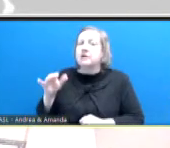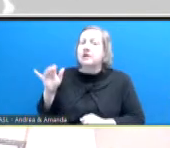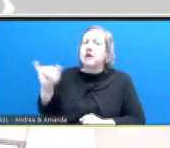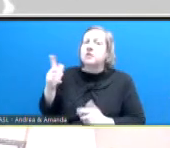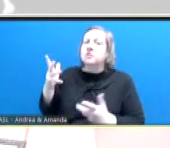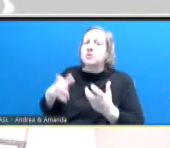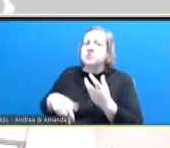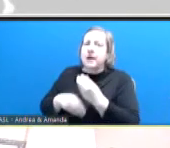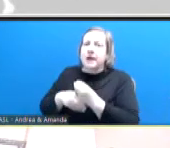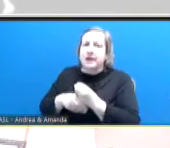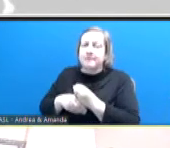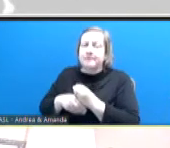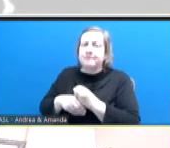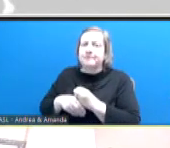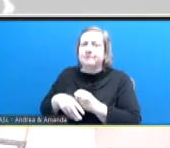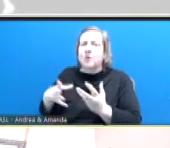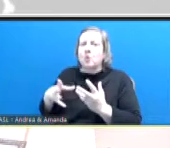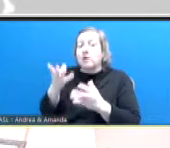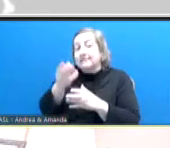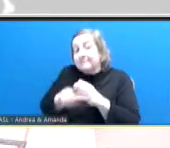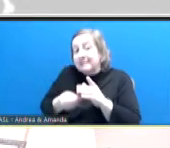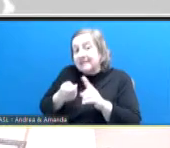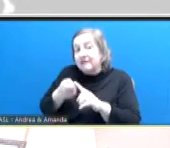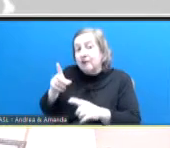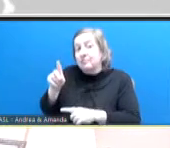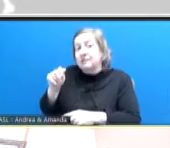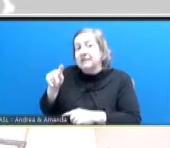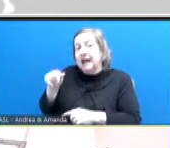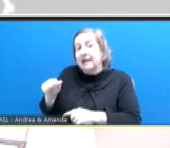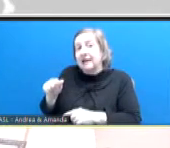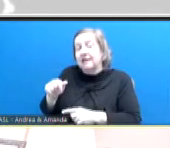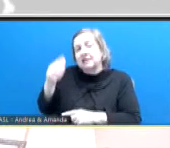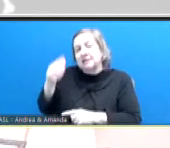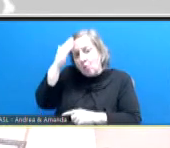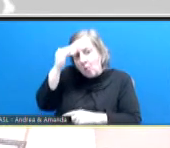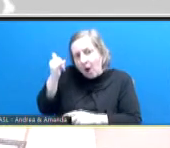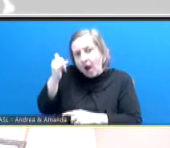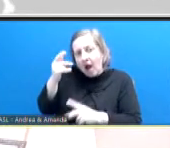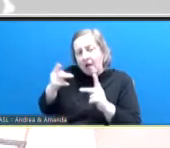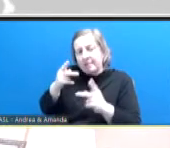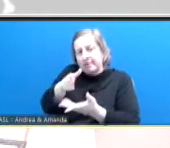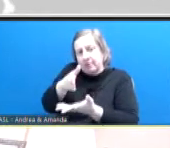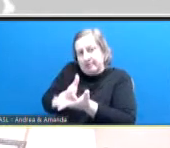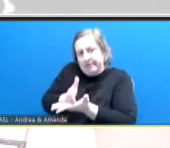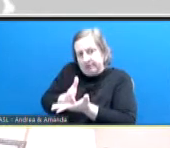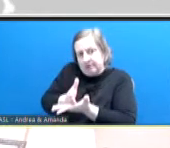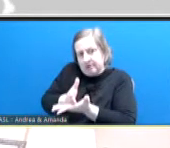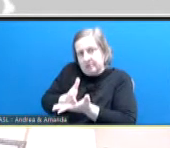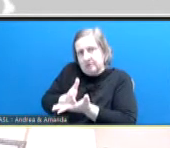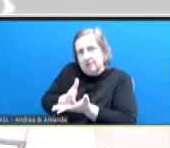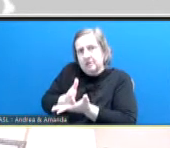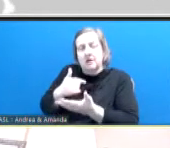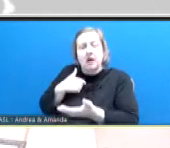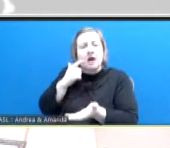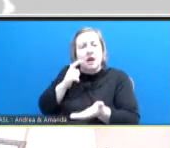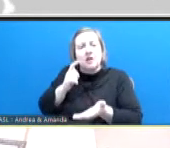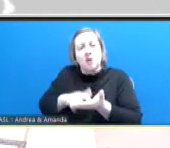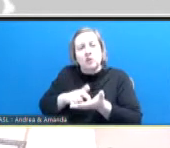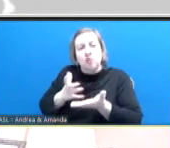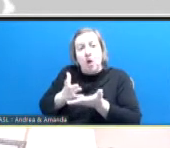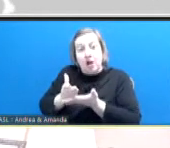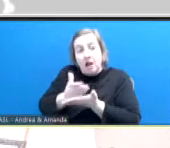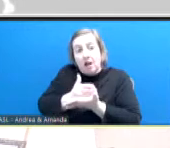add, what's missing from the data is why people are getting stopped. And so while I know this is what is collected,